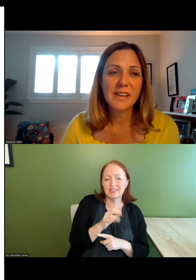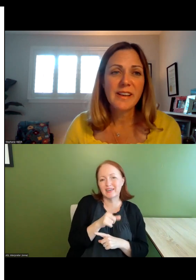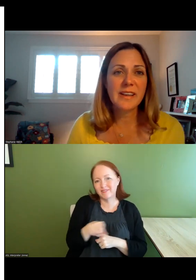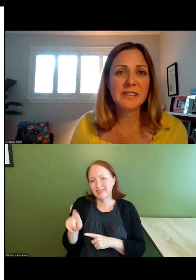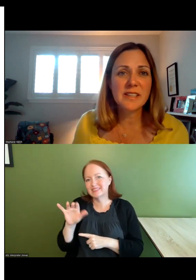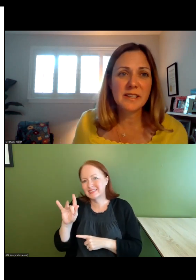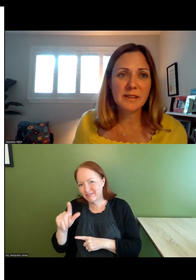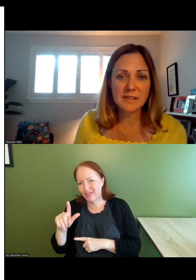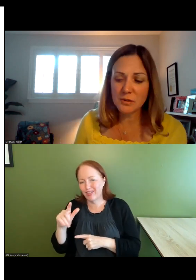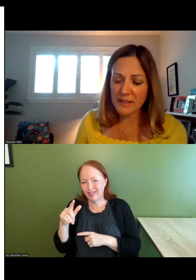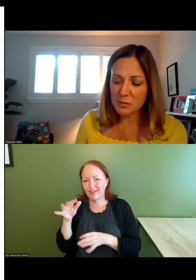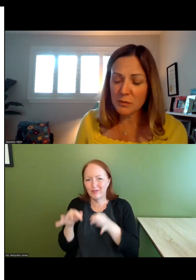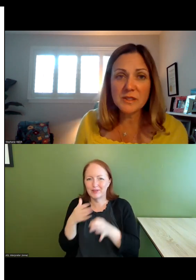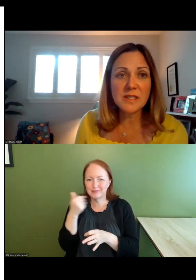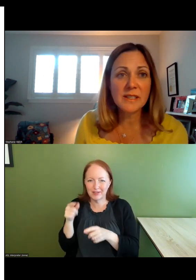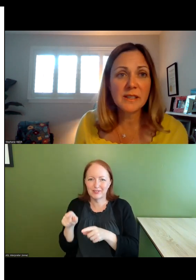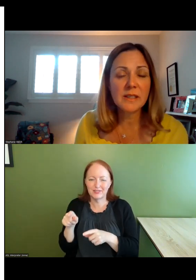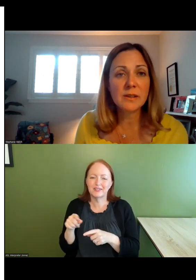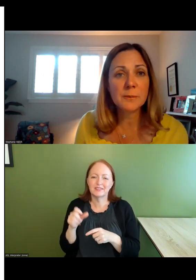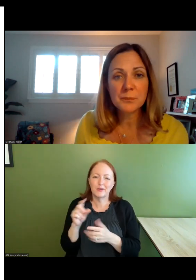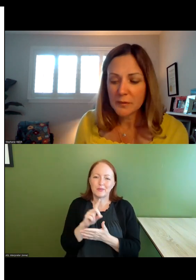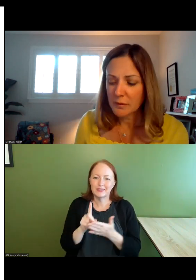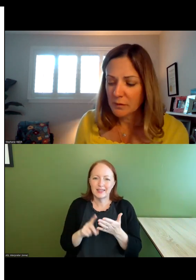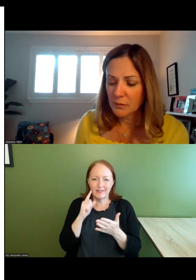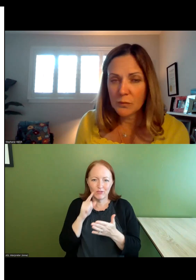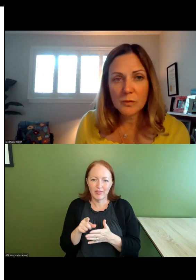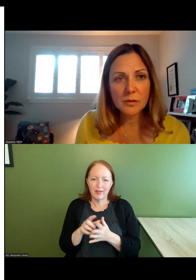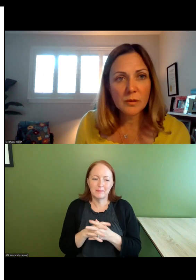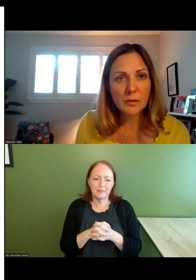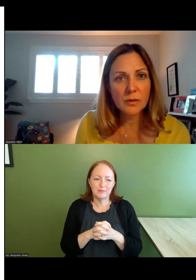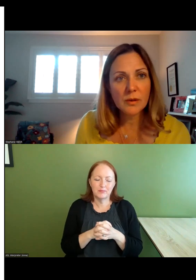proceeding. And so that's what we're designing here.